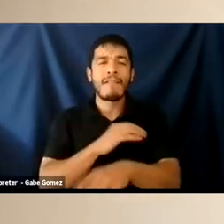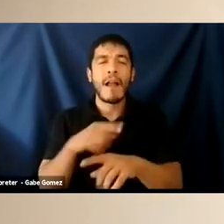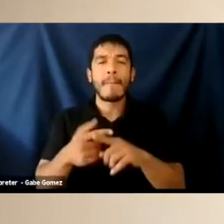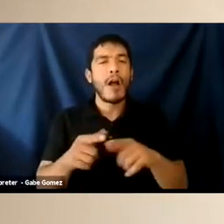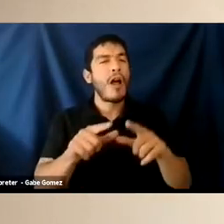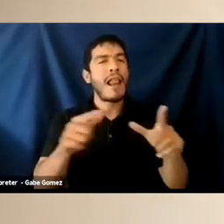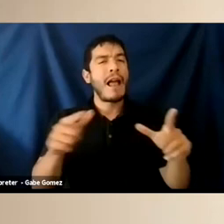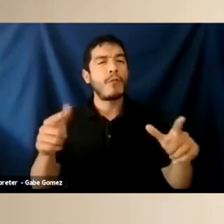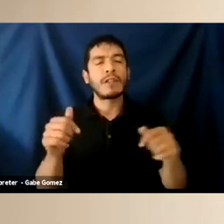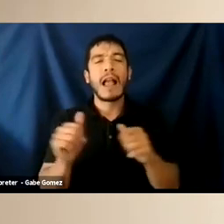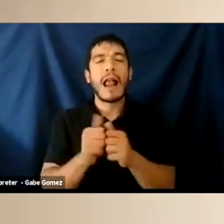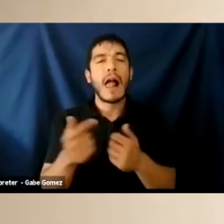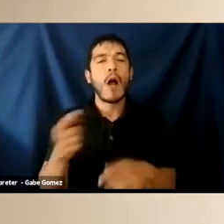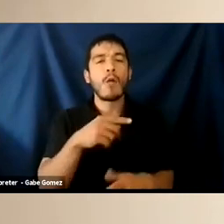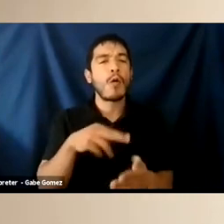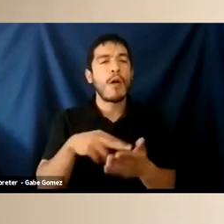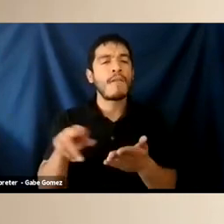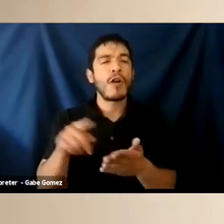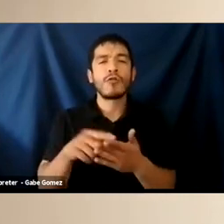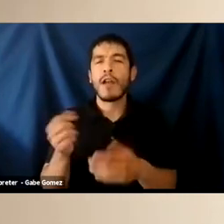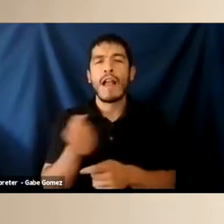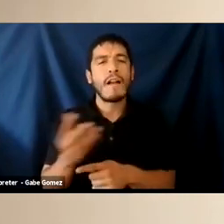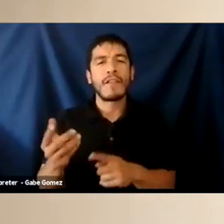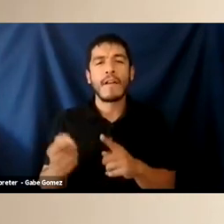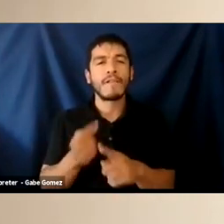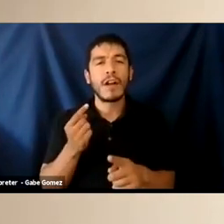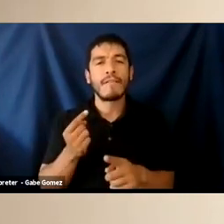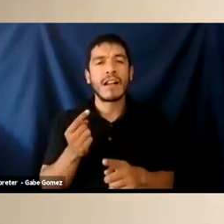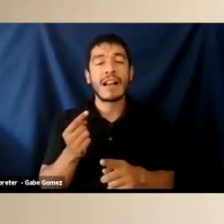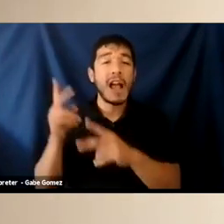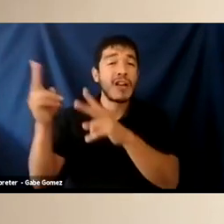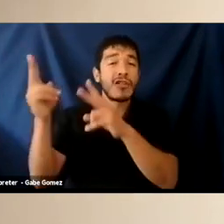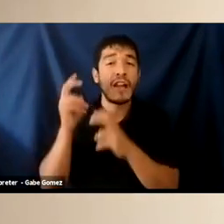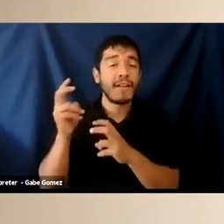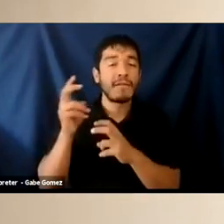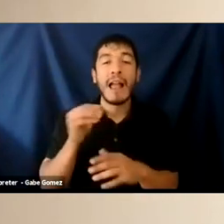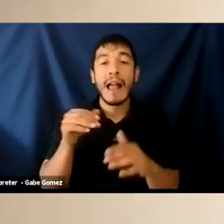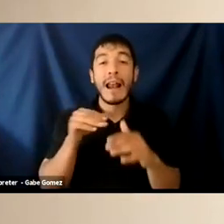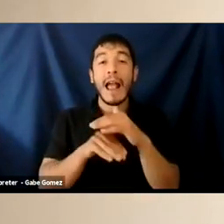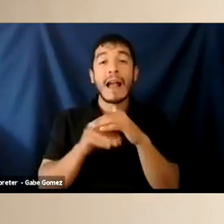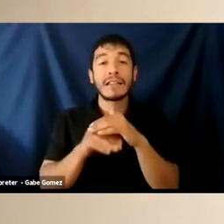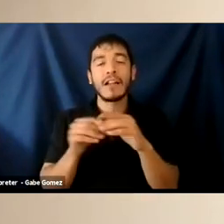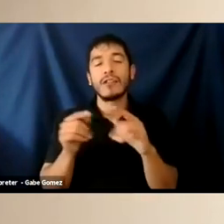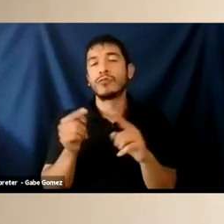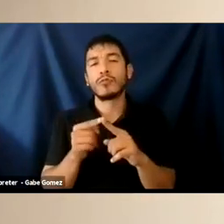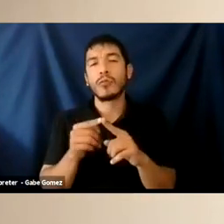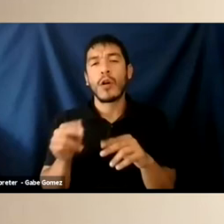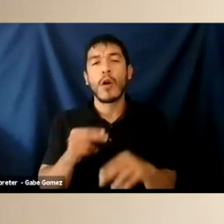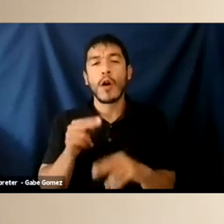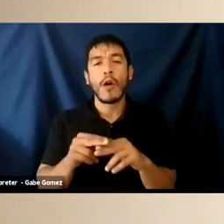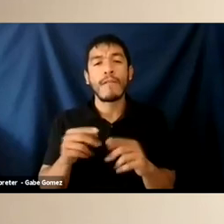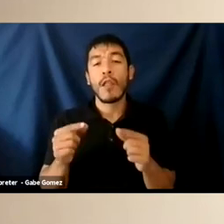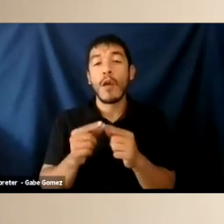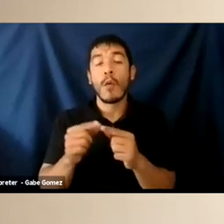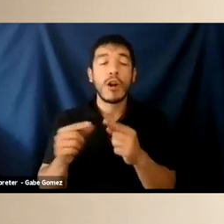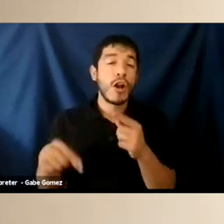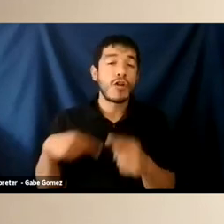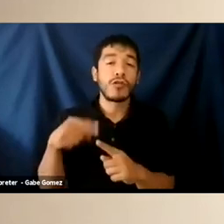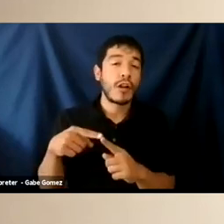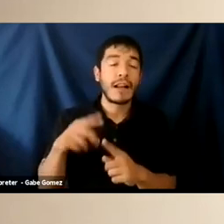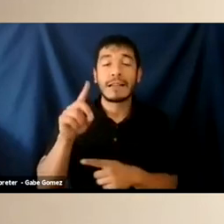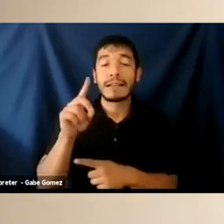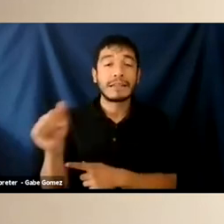refer to everything from achievements and access to, of course, the wording around